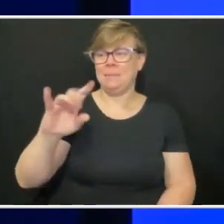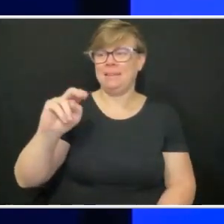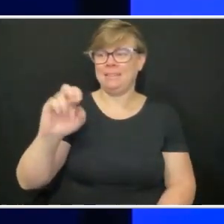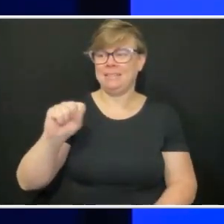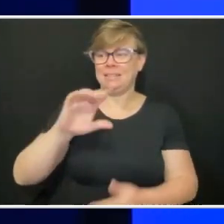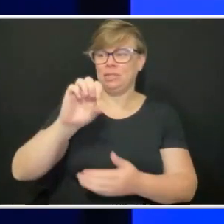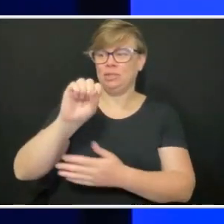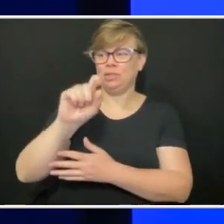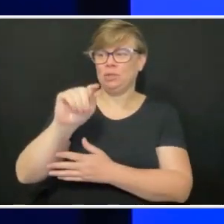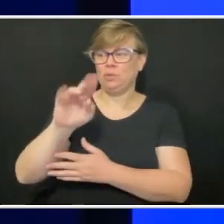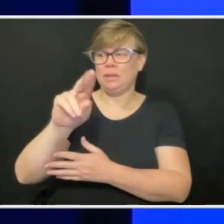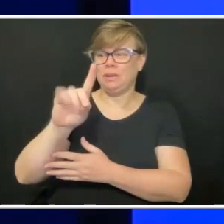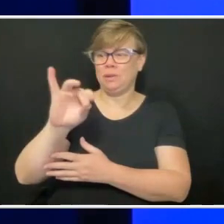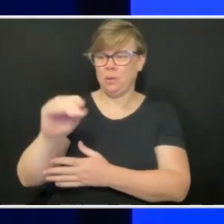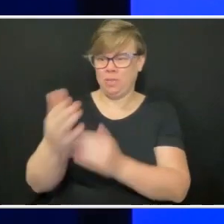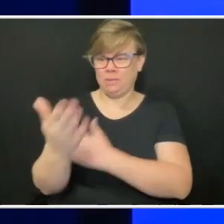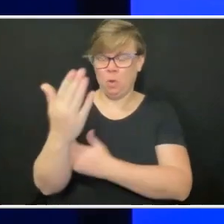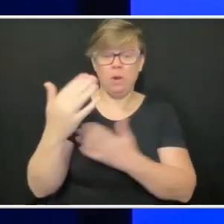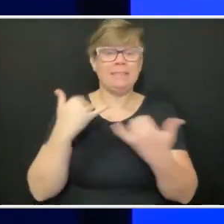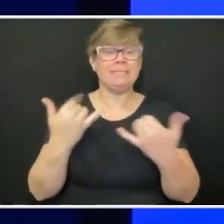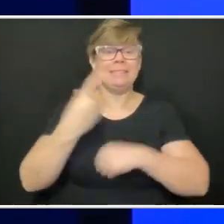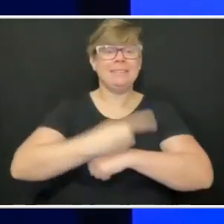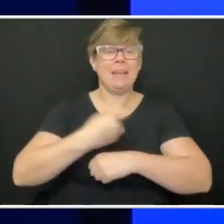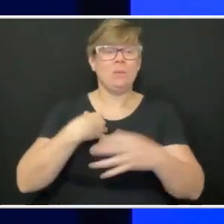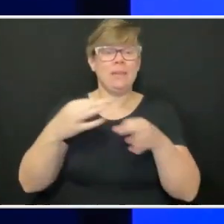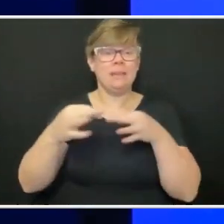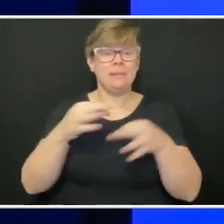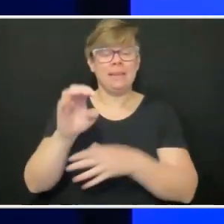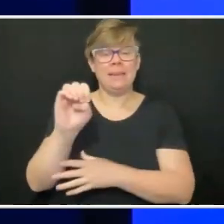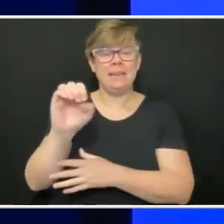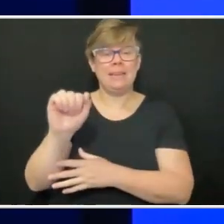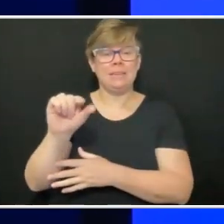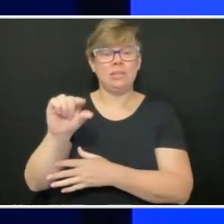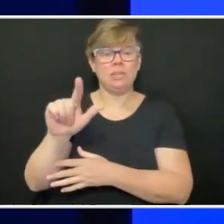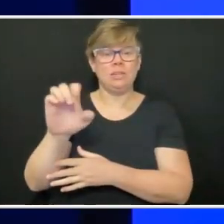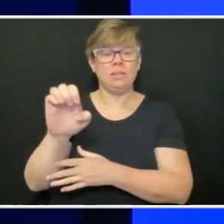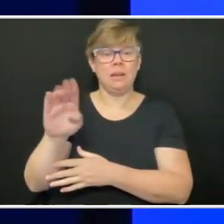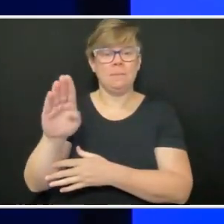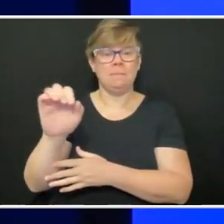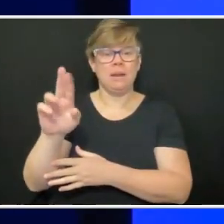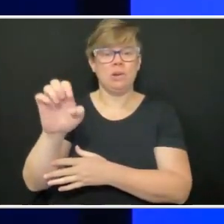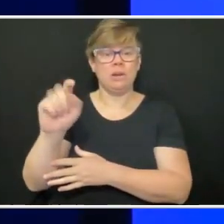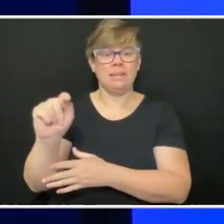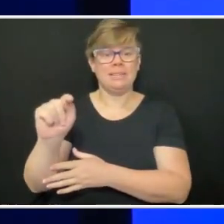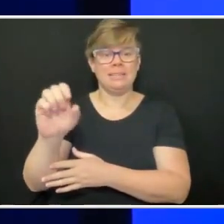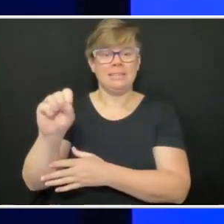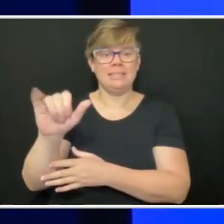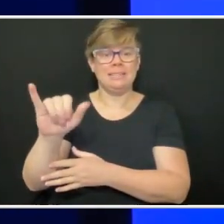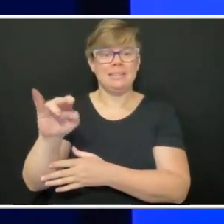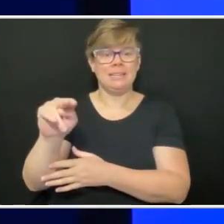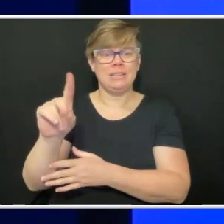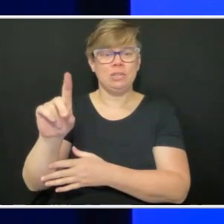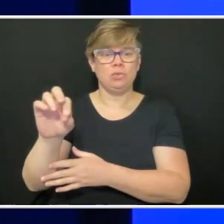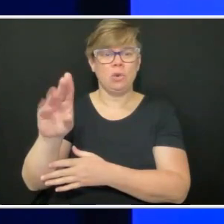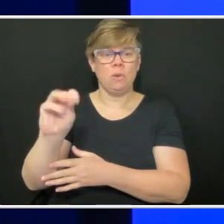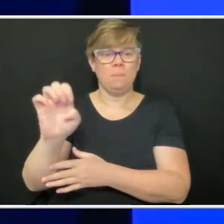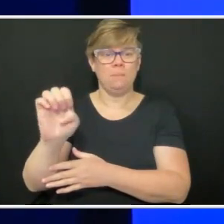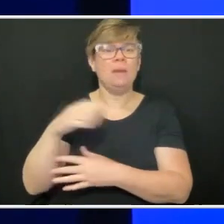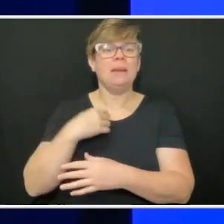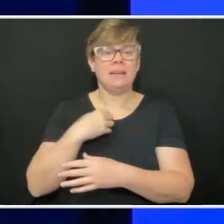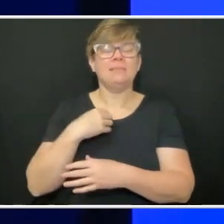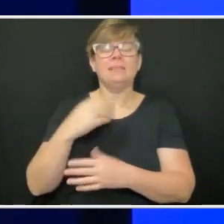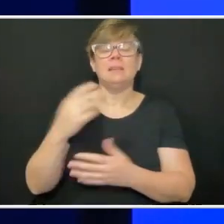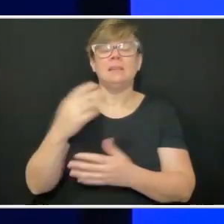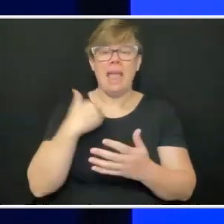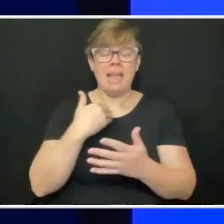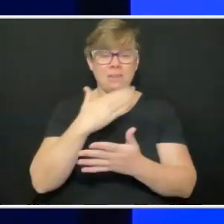Today, we explain Eagle-Barrett syndrome, also known as prune belly syndrome. It's a rare disorder that leaves you with a partial